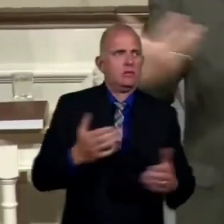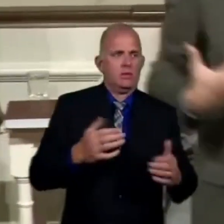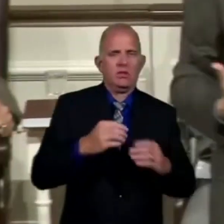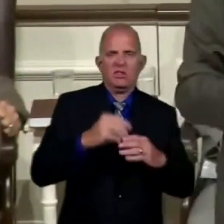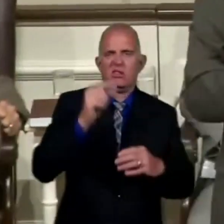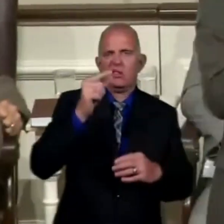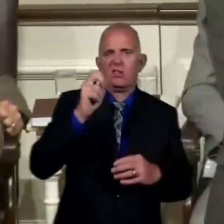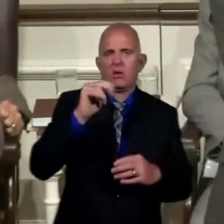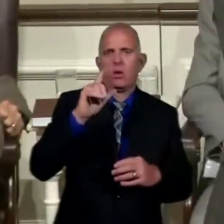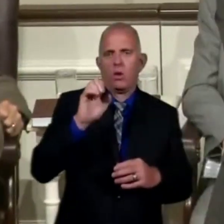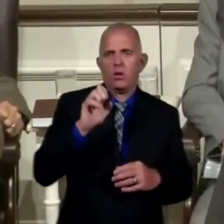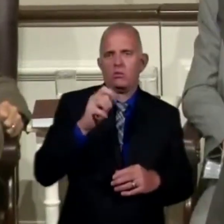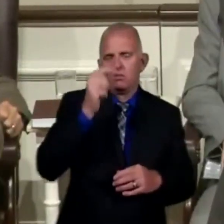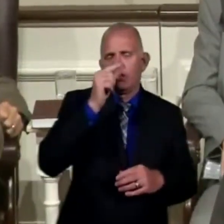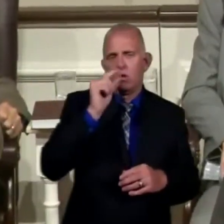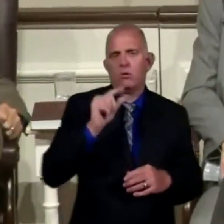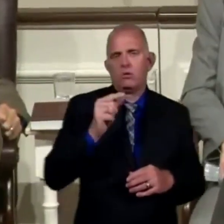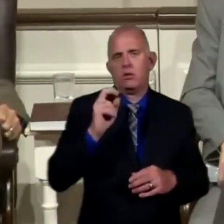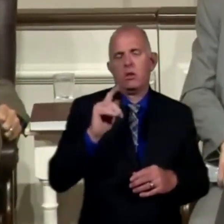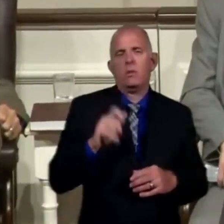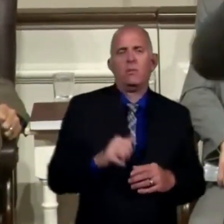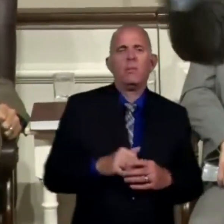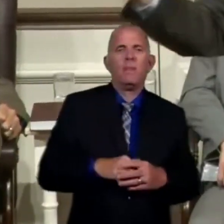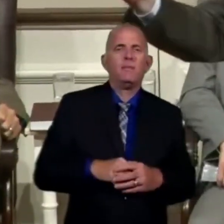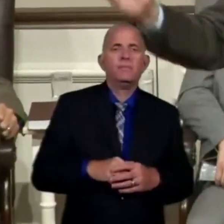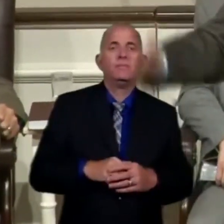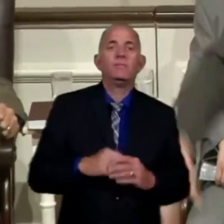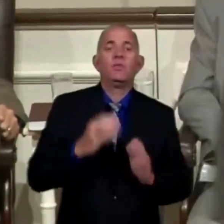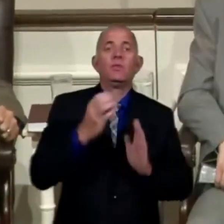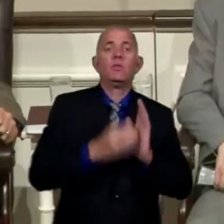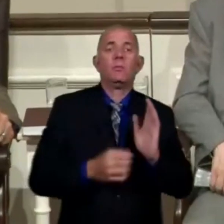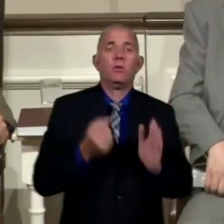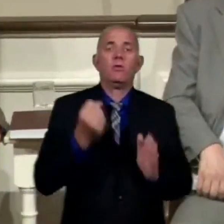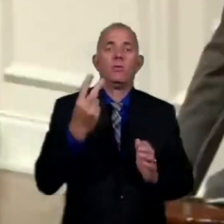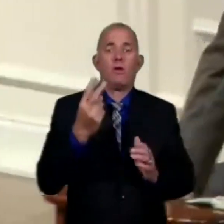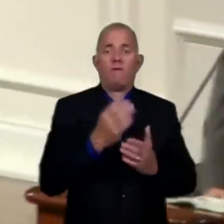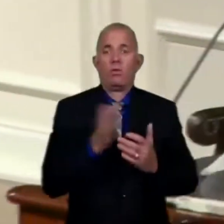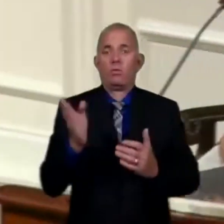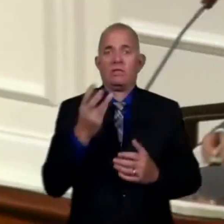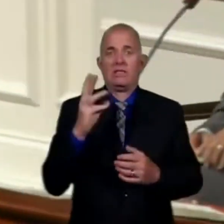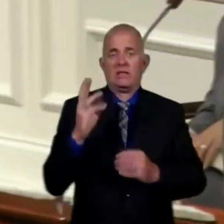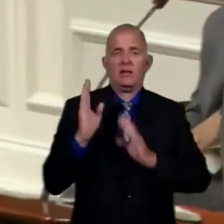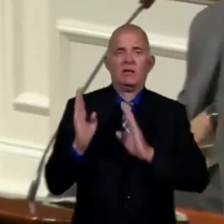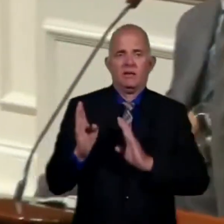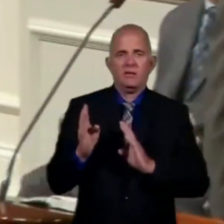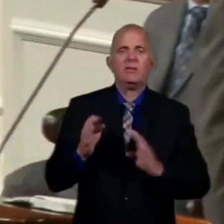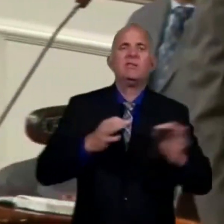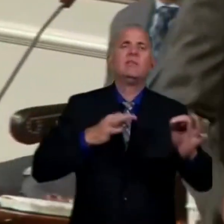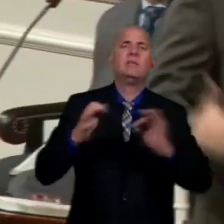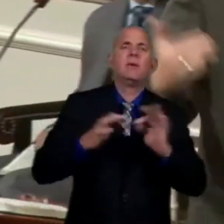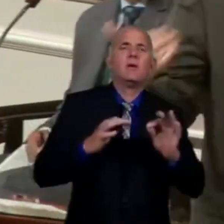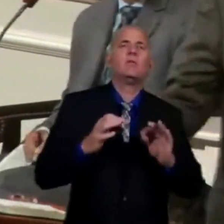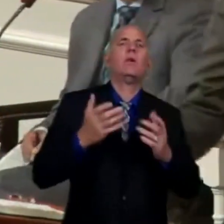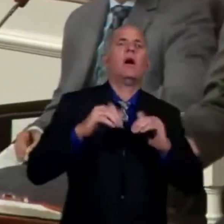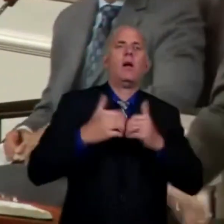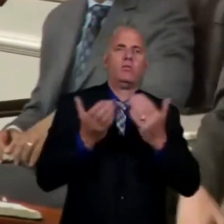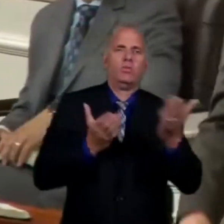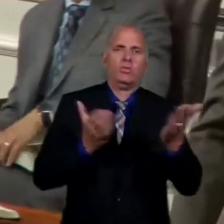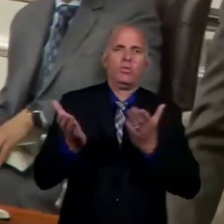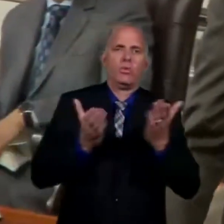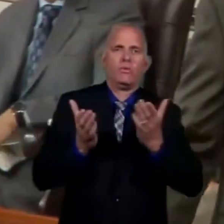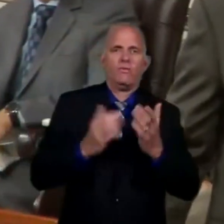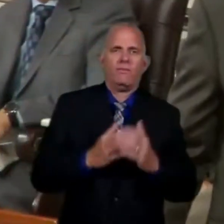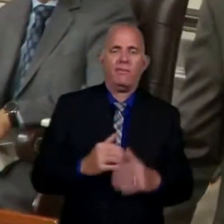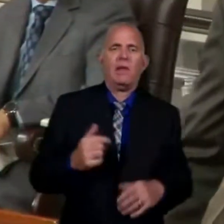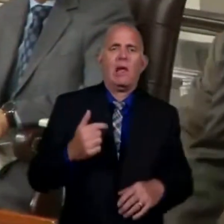we need to understand how God is dealing with them. And then chapters 12 through 16 is about service. It teaches you, I beseech you therefore,